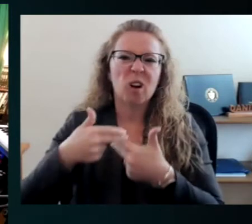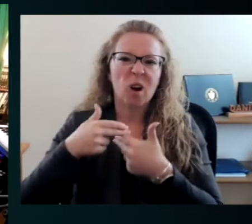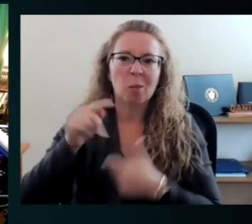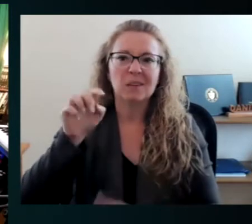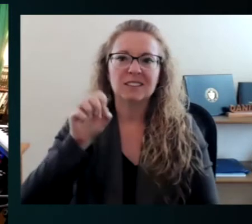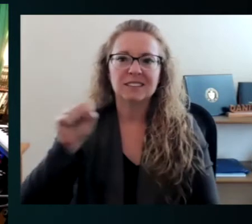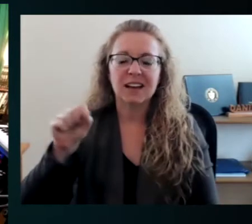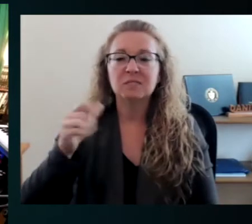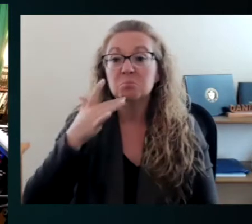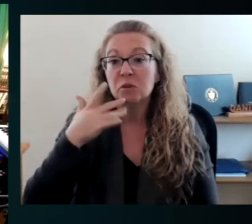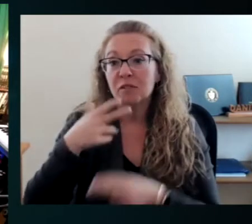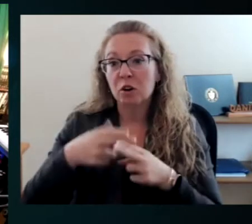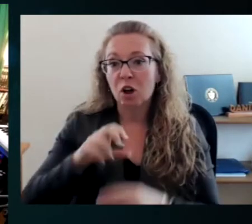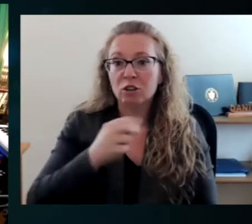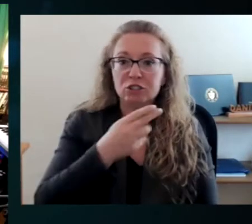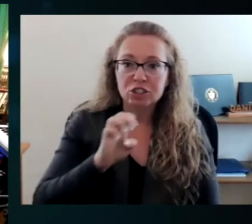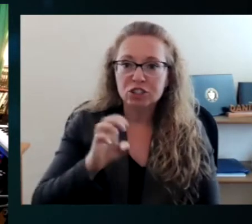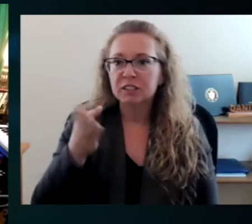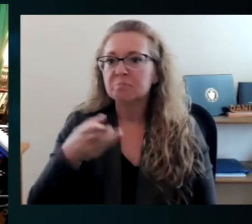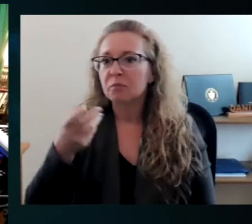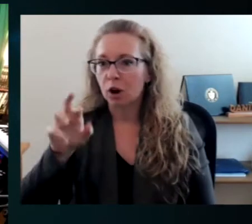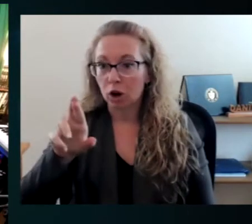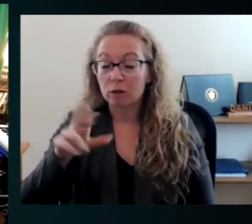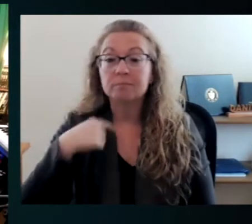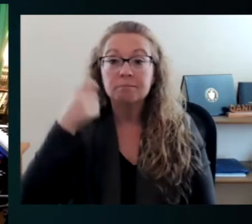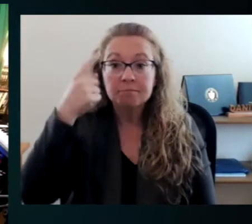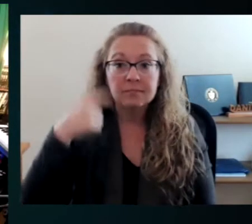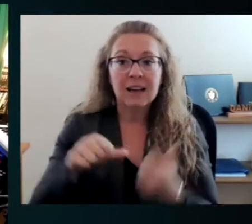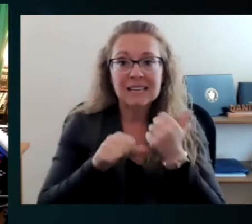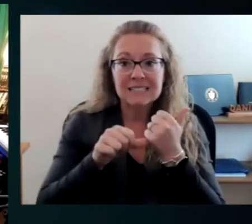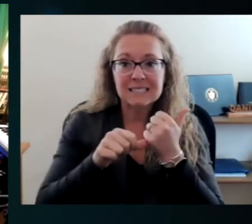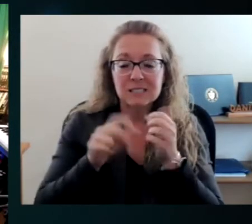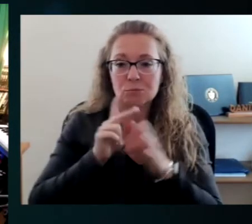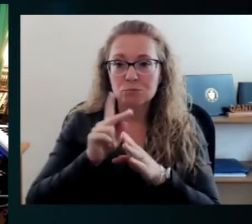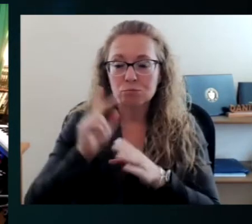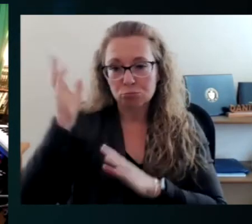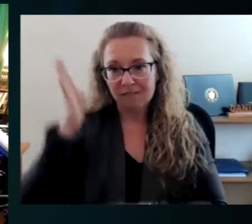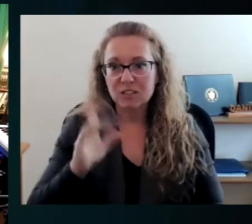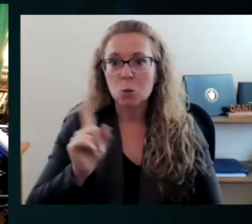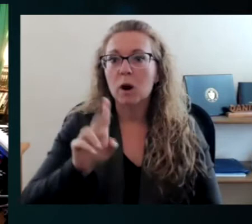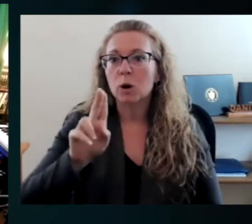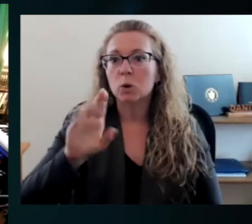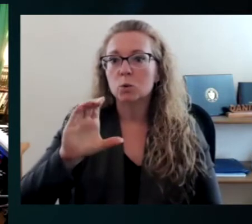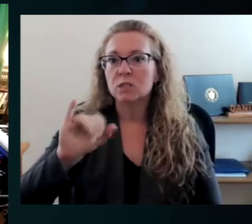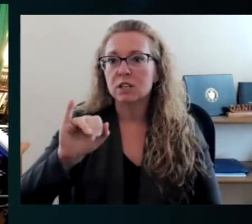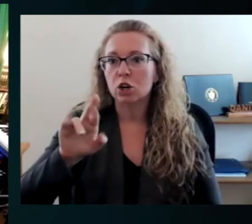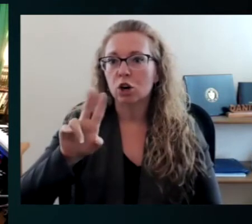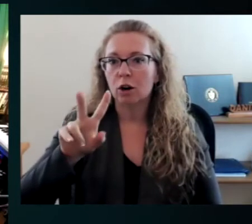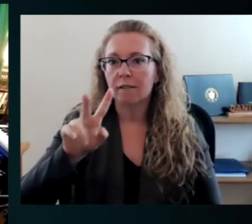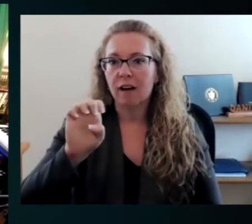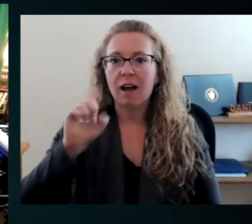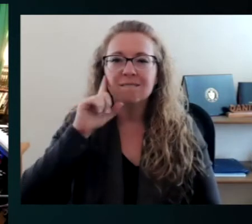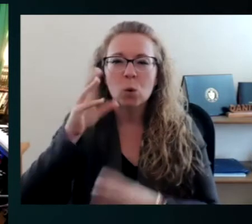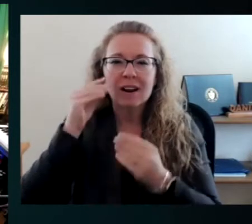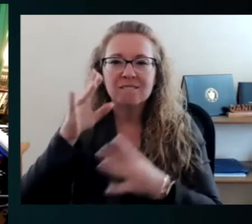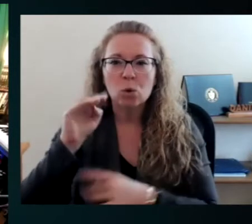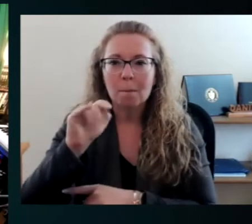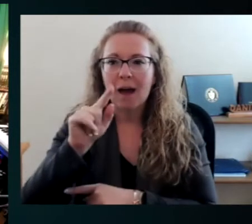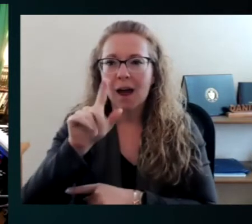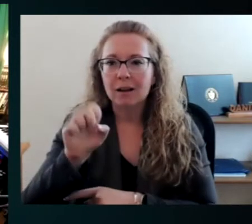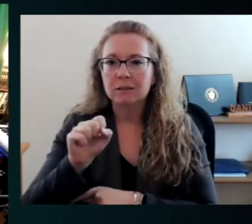her. I'm an assistant professor at UC Irvine in the Department of Informatics, where I run a group called the Transformative Play